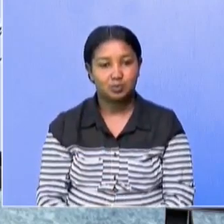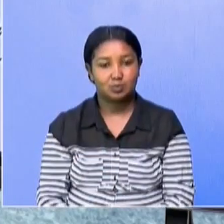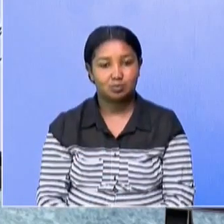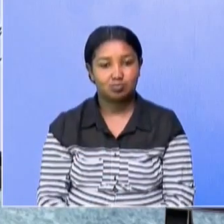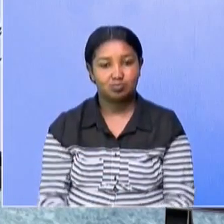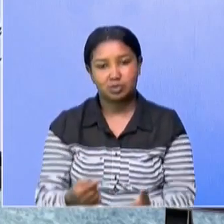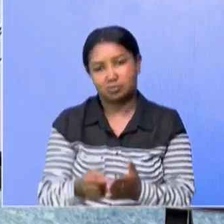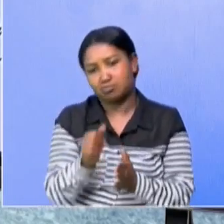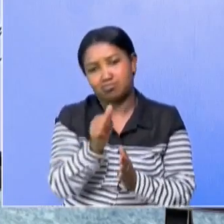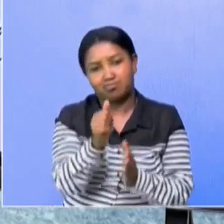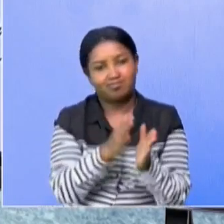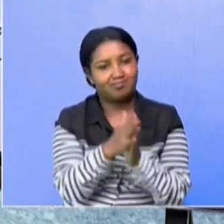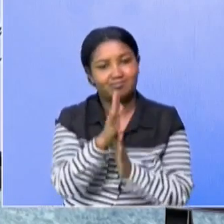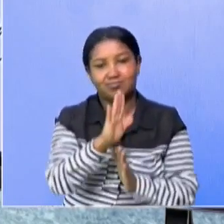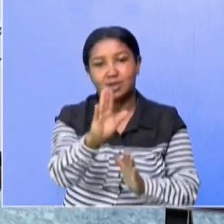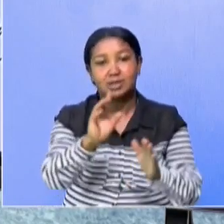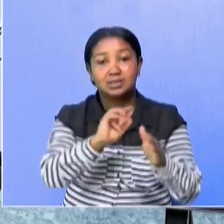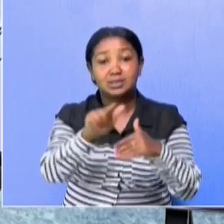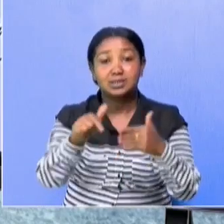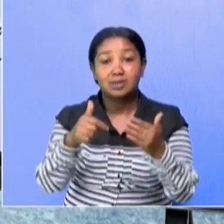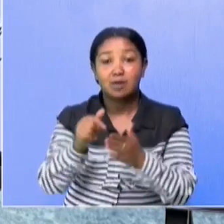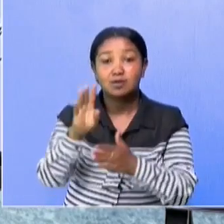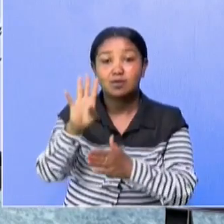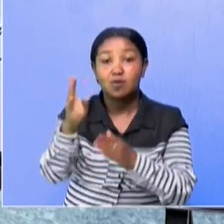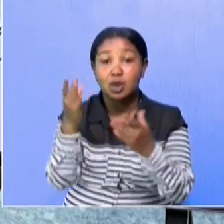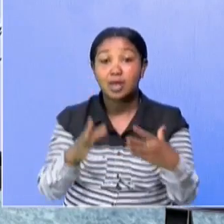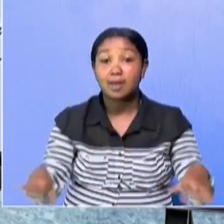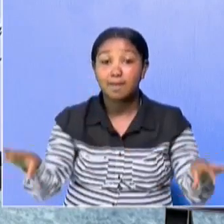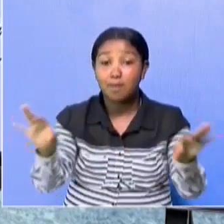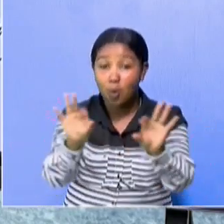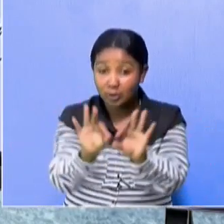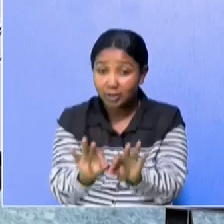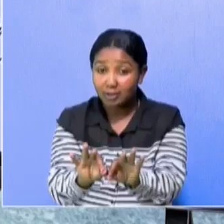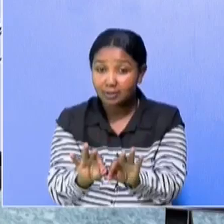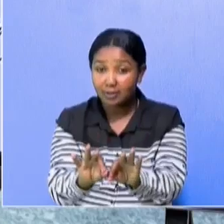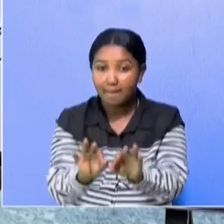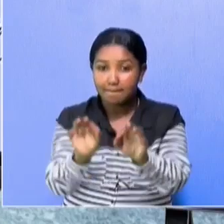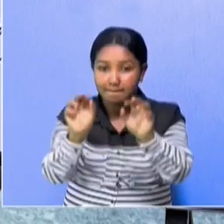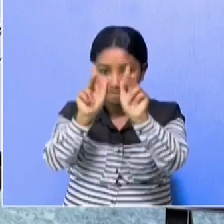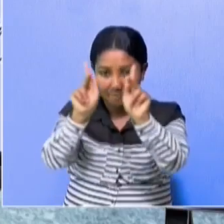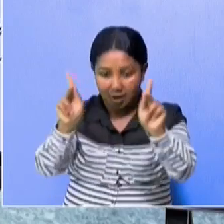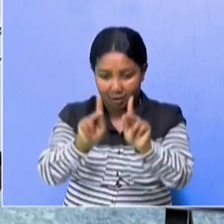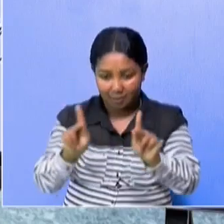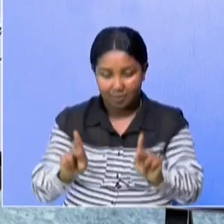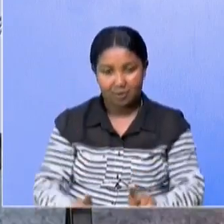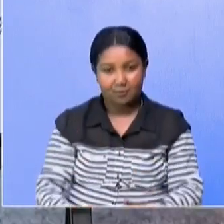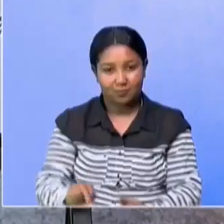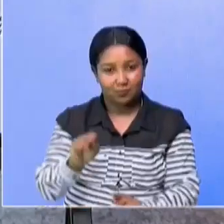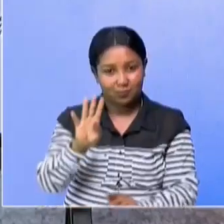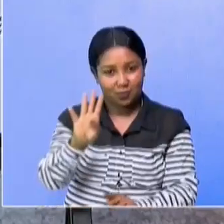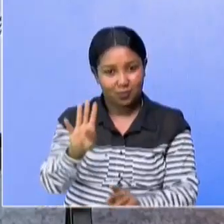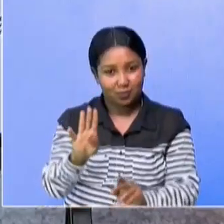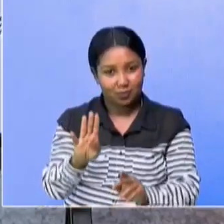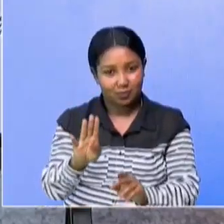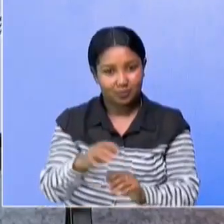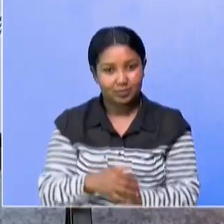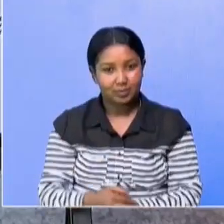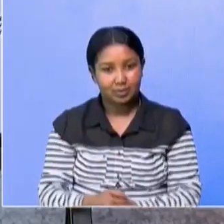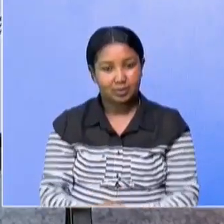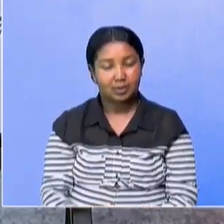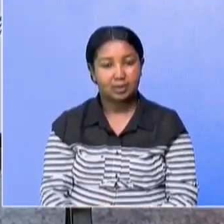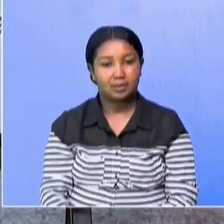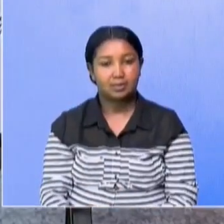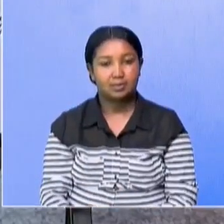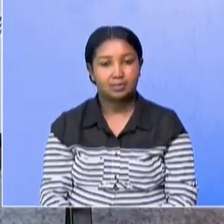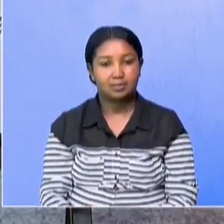It's up to you. It's dependent on you. Therefore, these are the four important paragraphs about what paragraph means